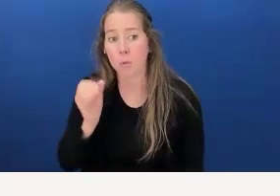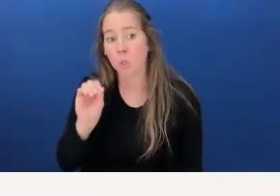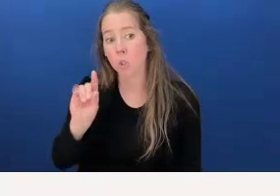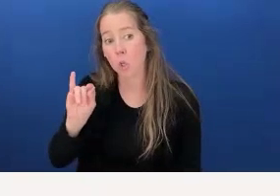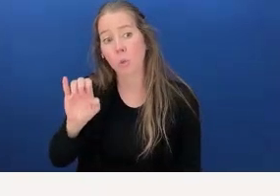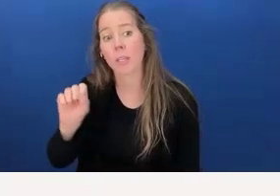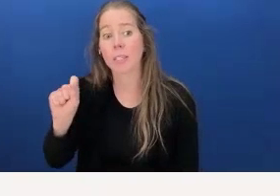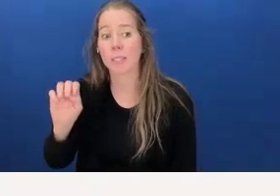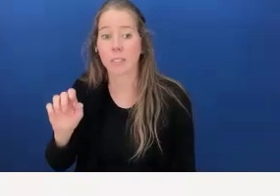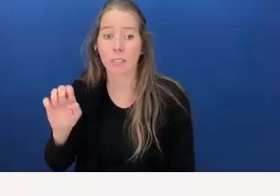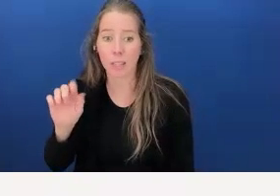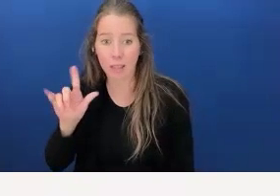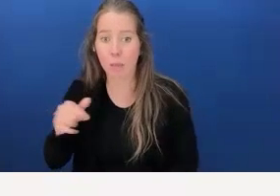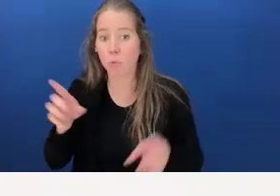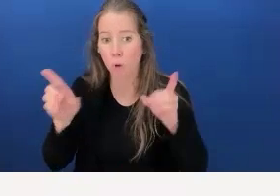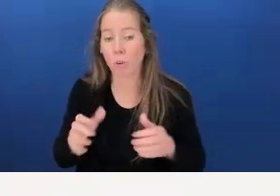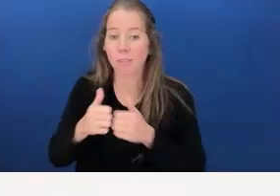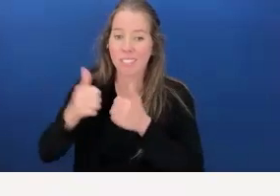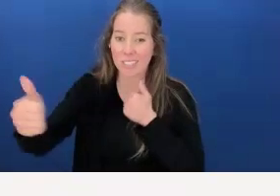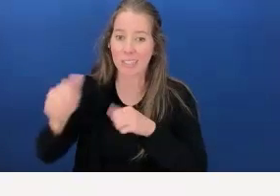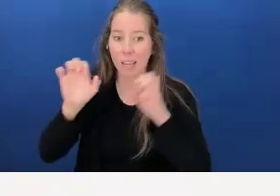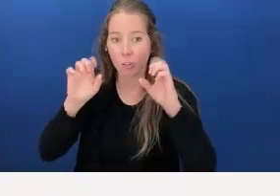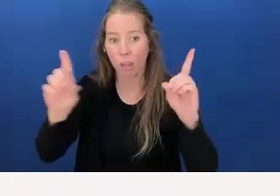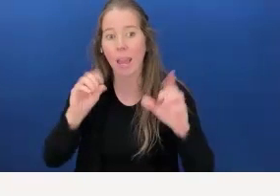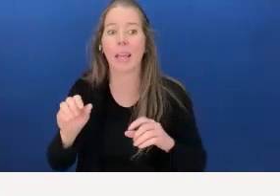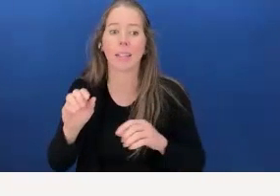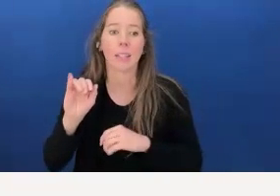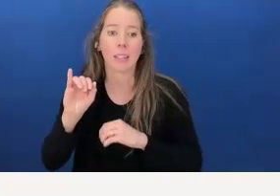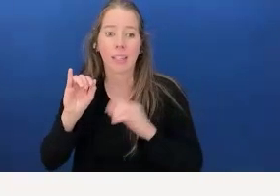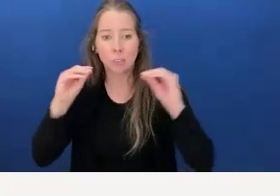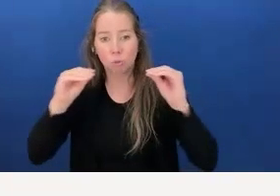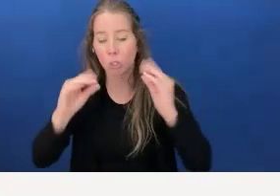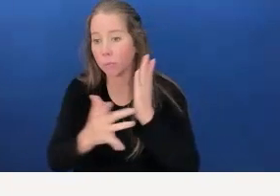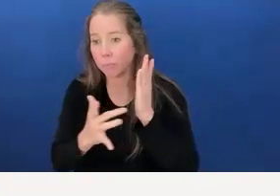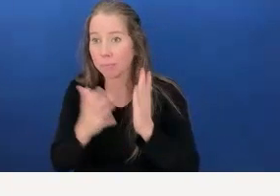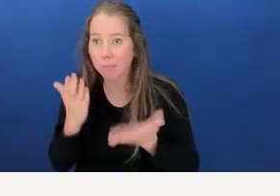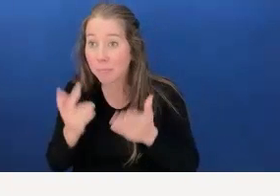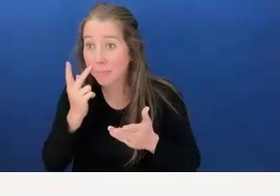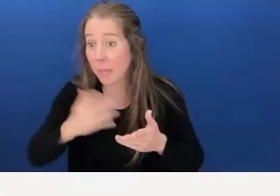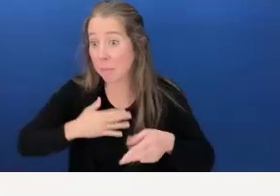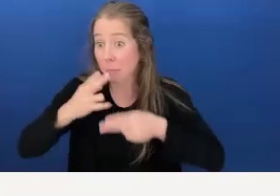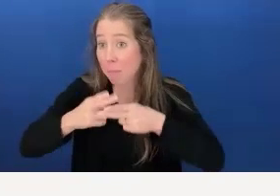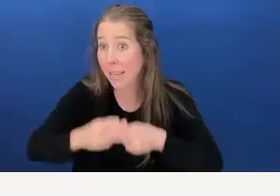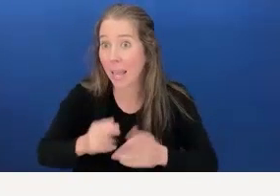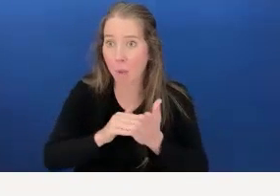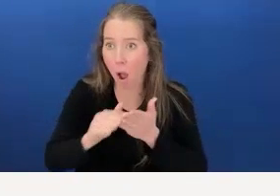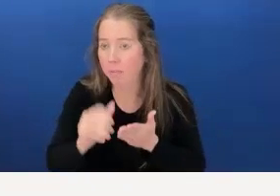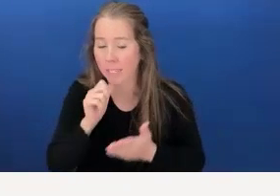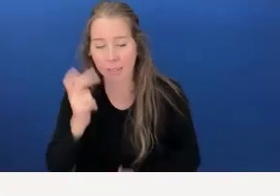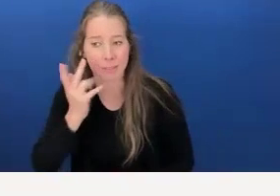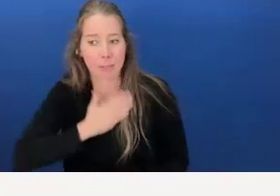and Instructional Technology, and you've probably seen my name more than my face because I live on a computer